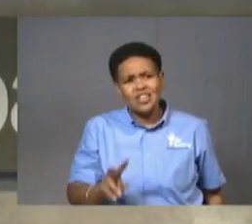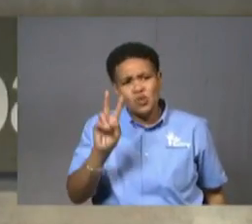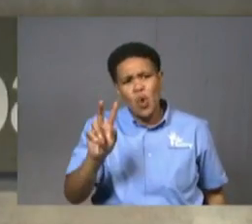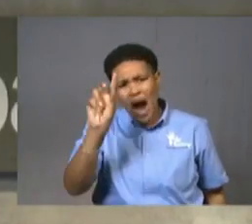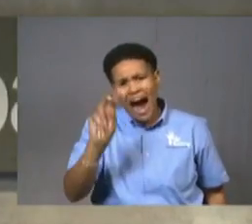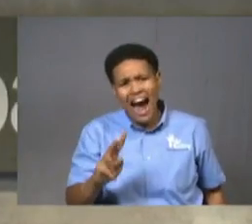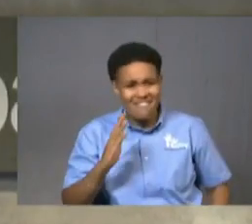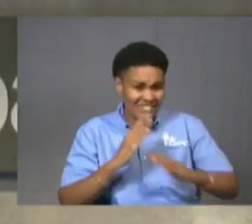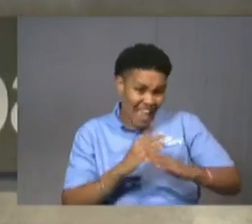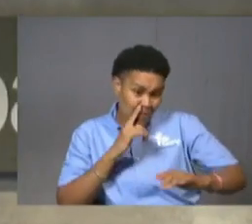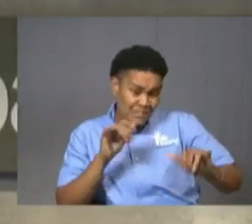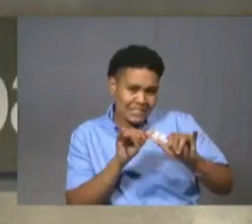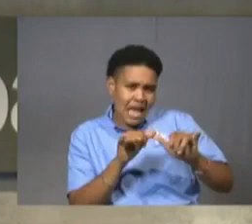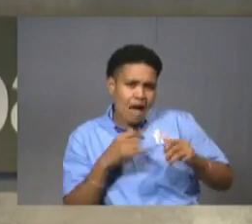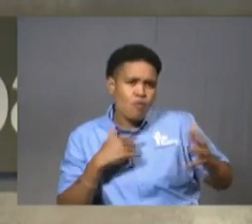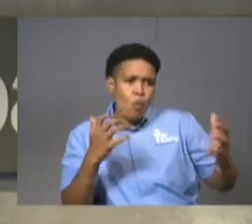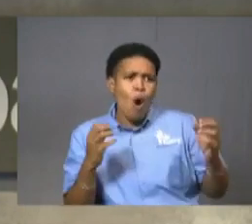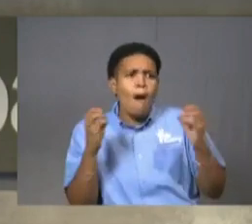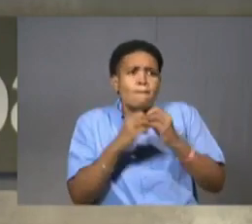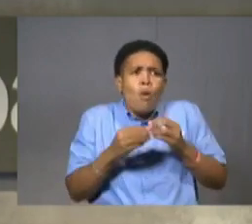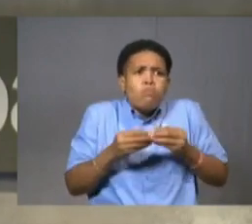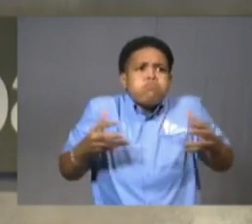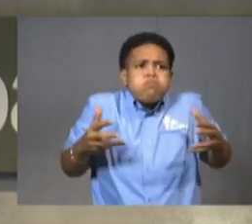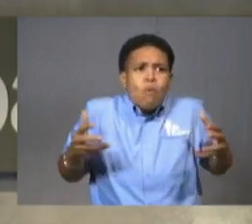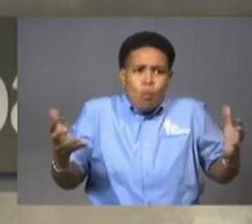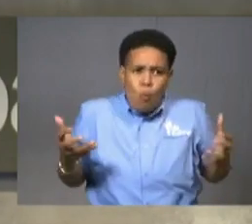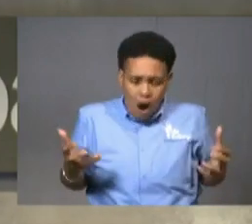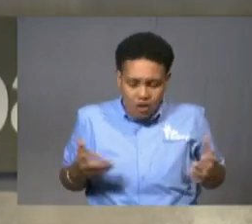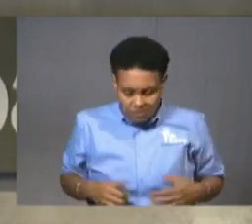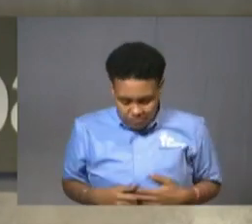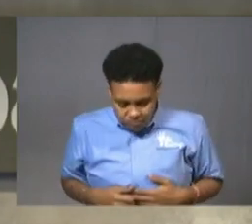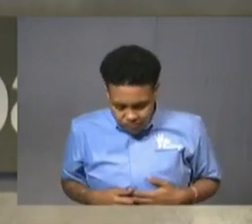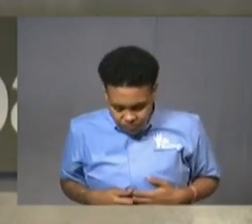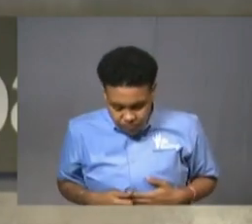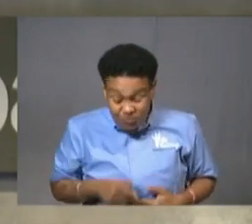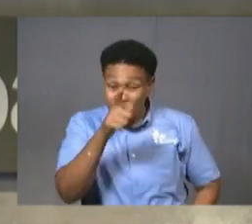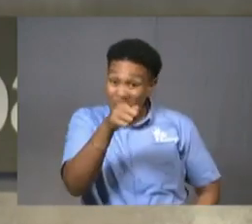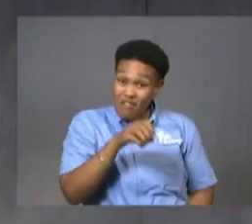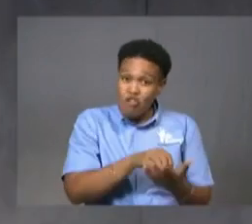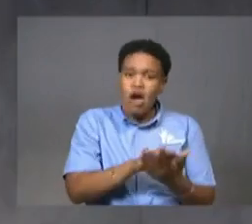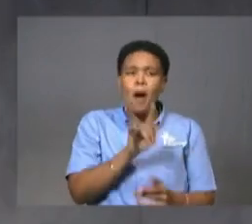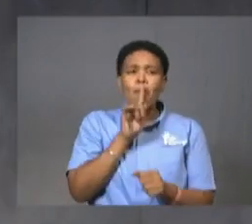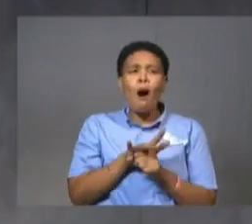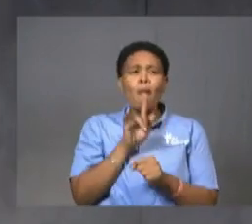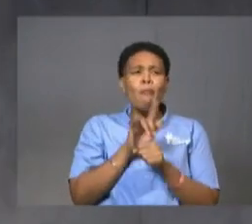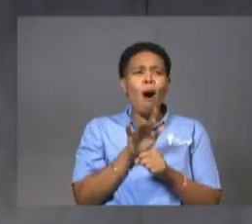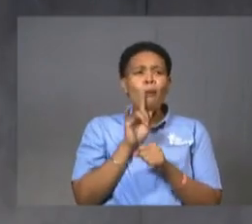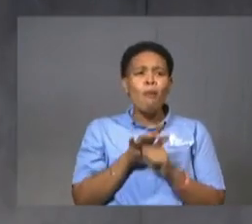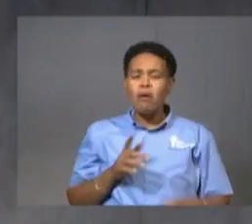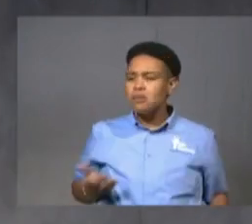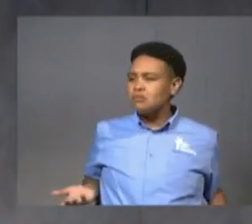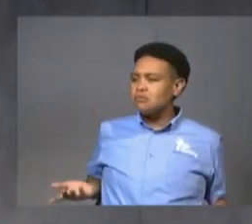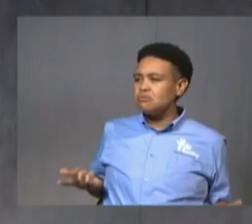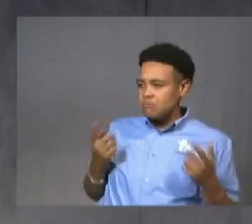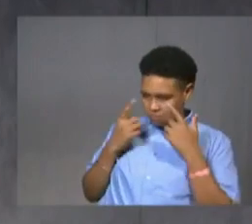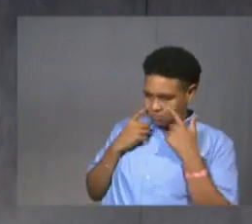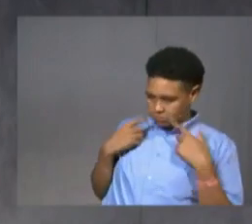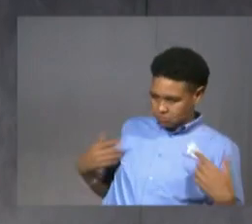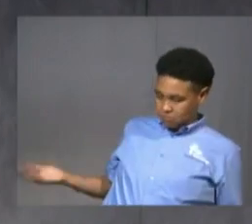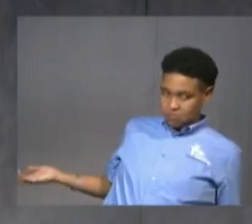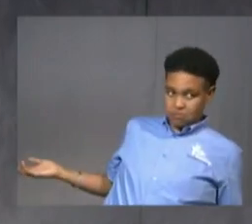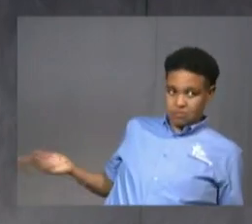2.5 times the size. We want it to be more. You have a record of making promises. You promised houses, you delivered